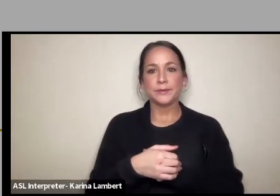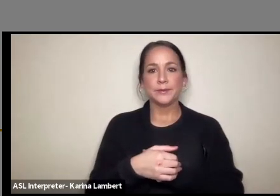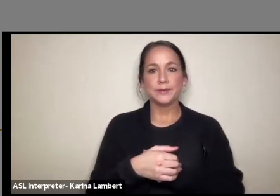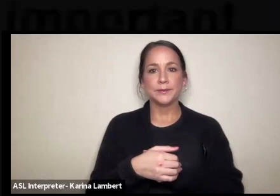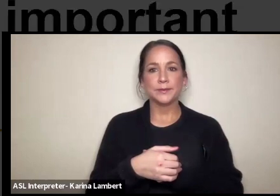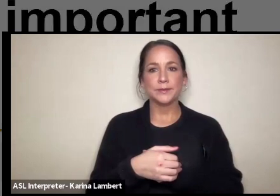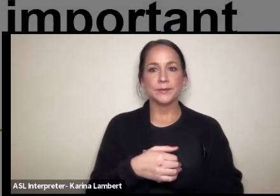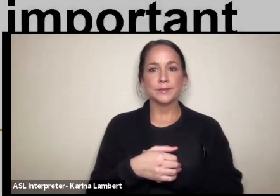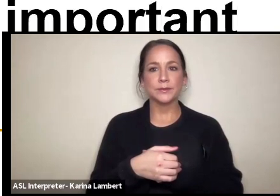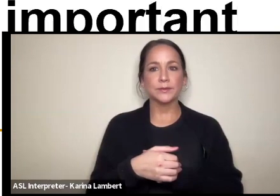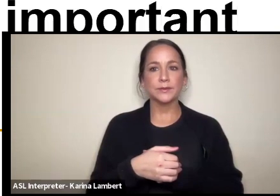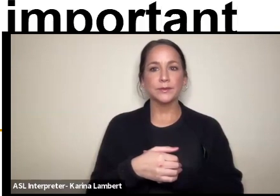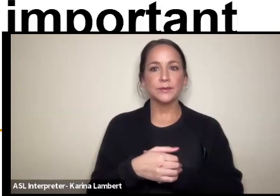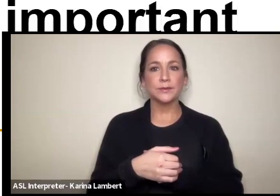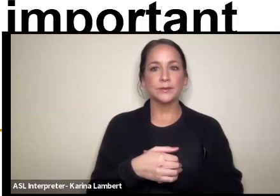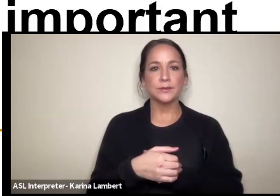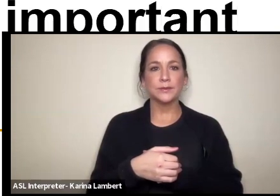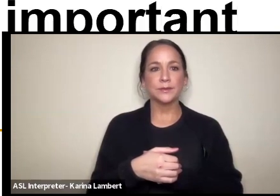slide.